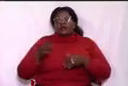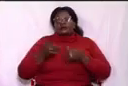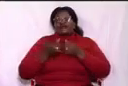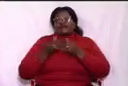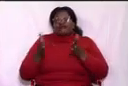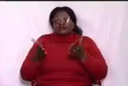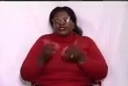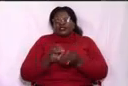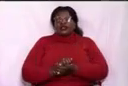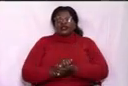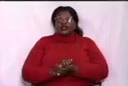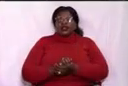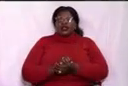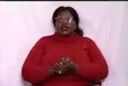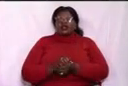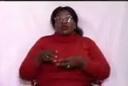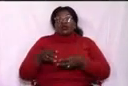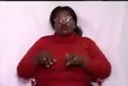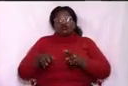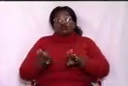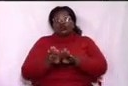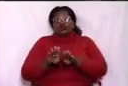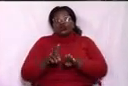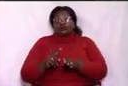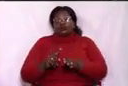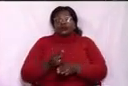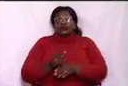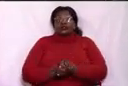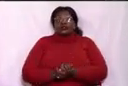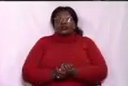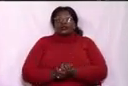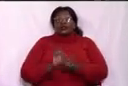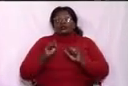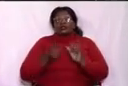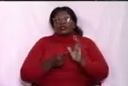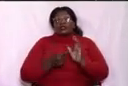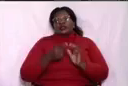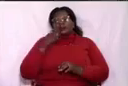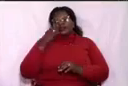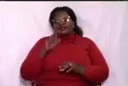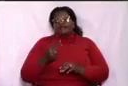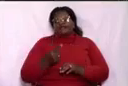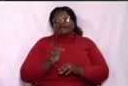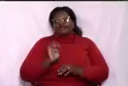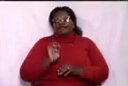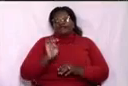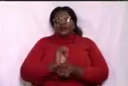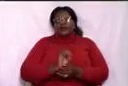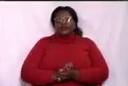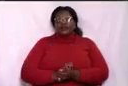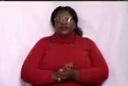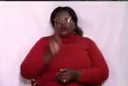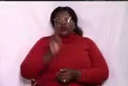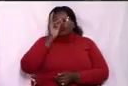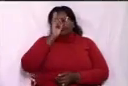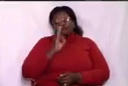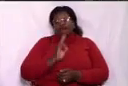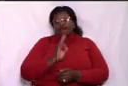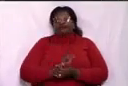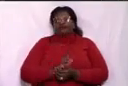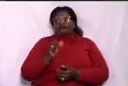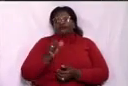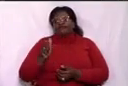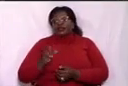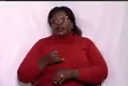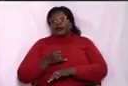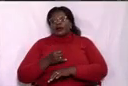and do check out her social media platforms to really know. I'm sure you'll be interested